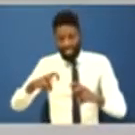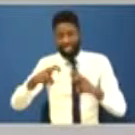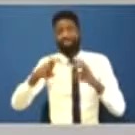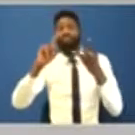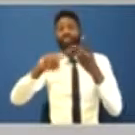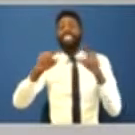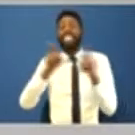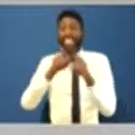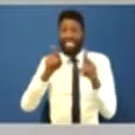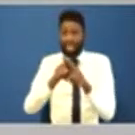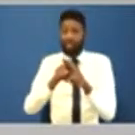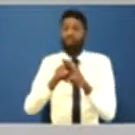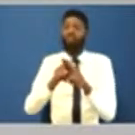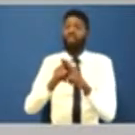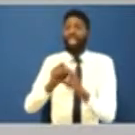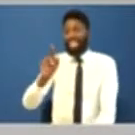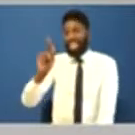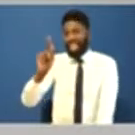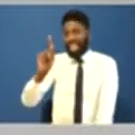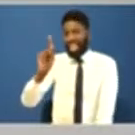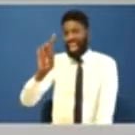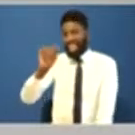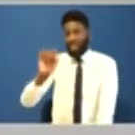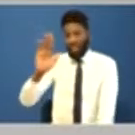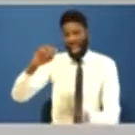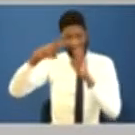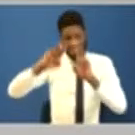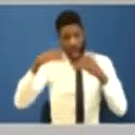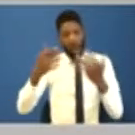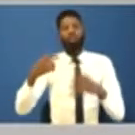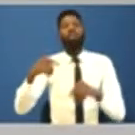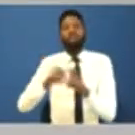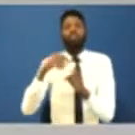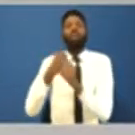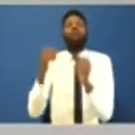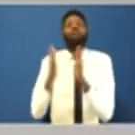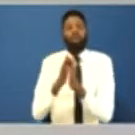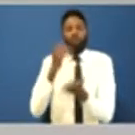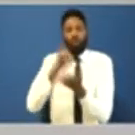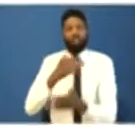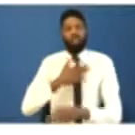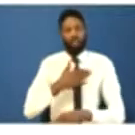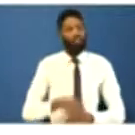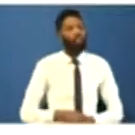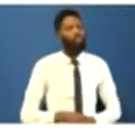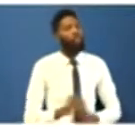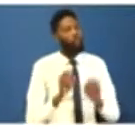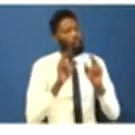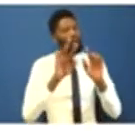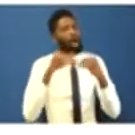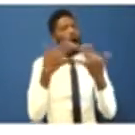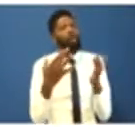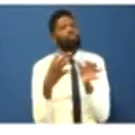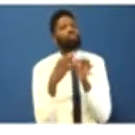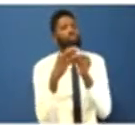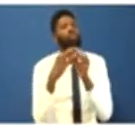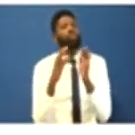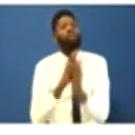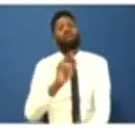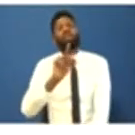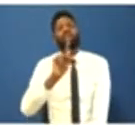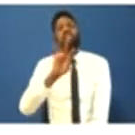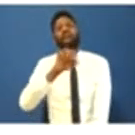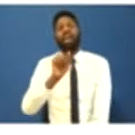bring in the investigative abilities of kra into my office thank you okay how do you coordinate then with the kenyan revenue